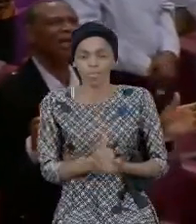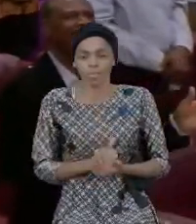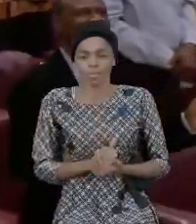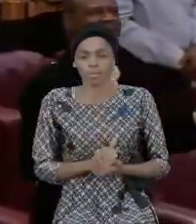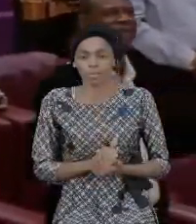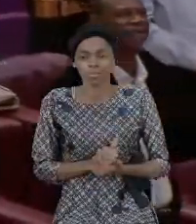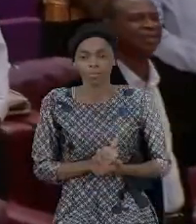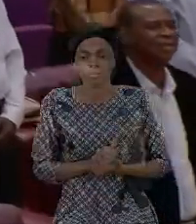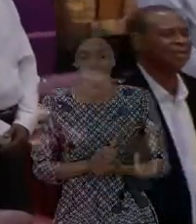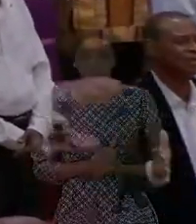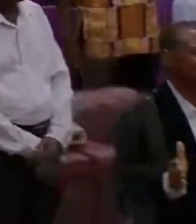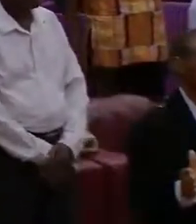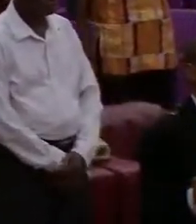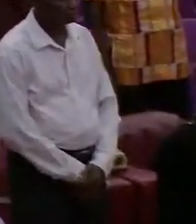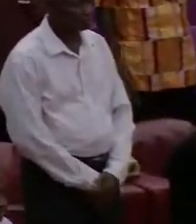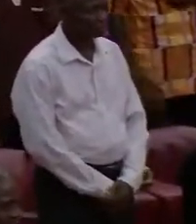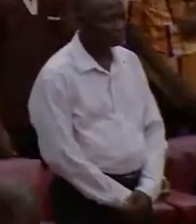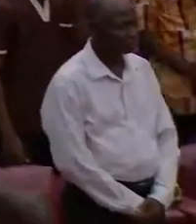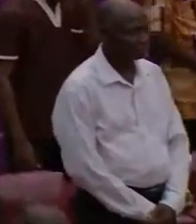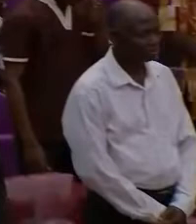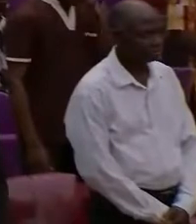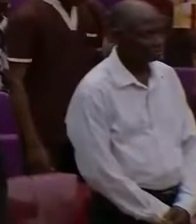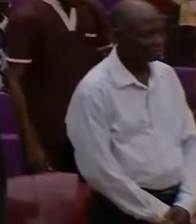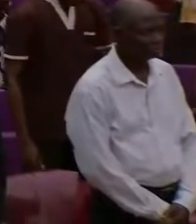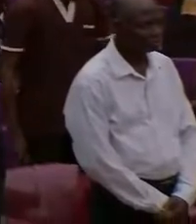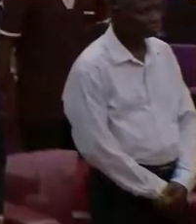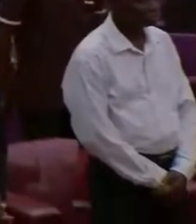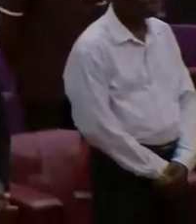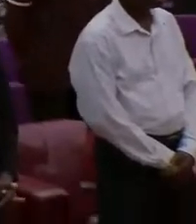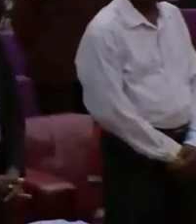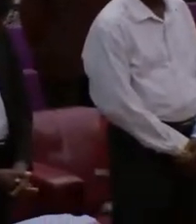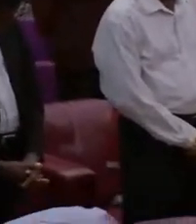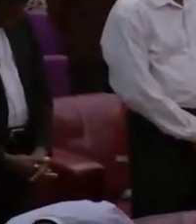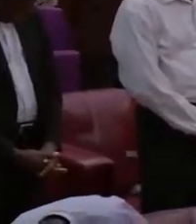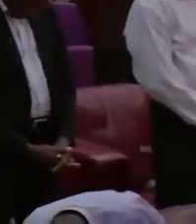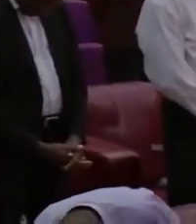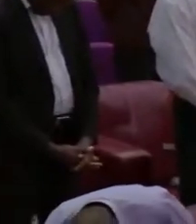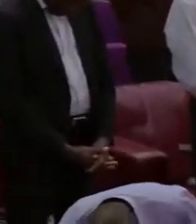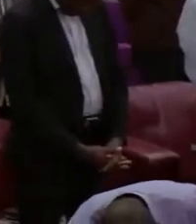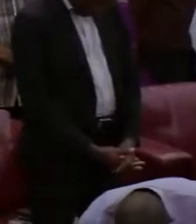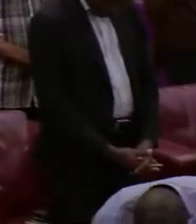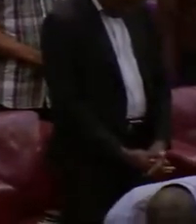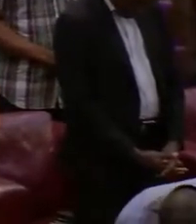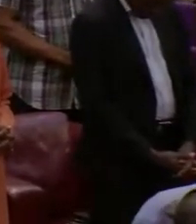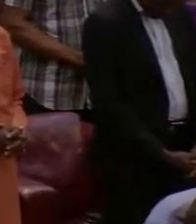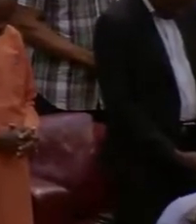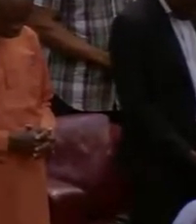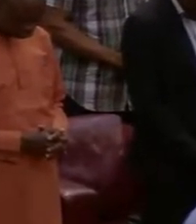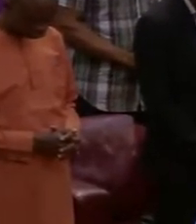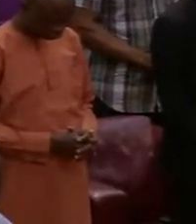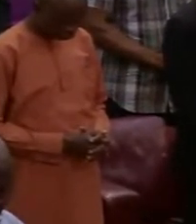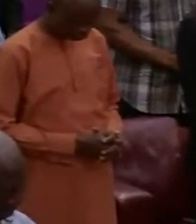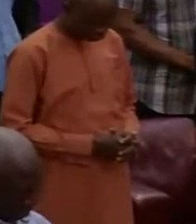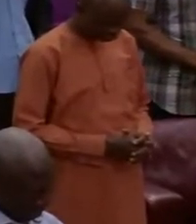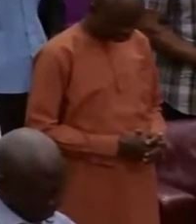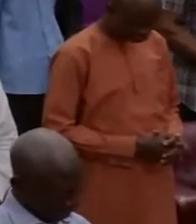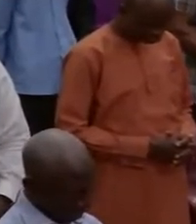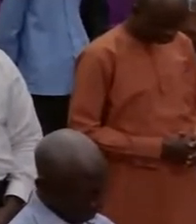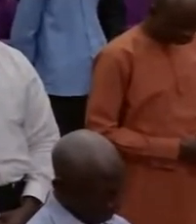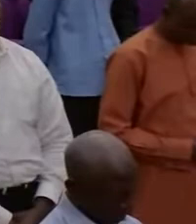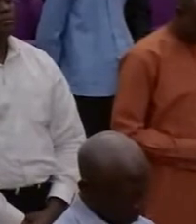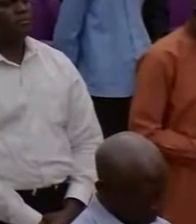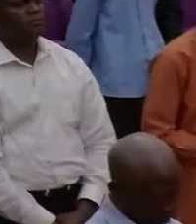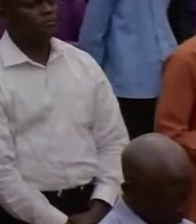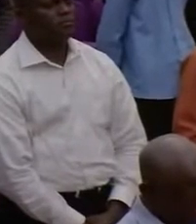amen. Father, we thank you for our Bible study. Thank you for your spirit. Thank you for your